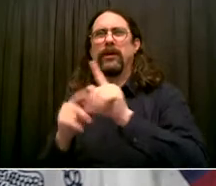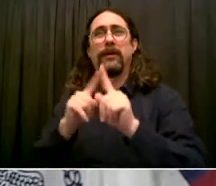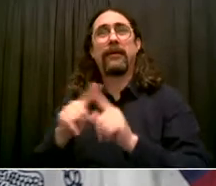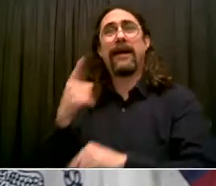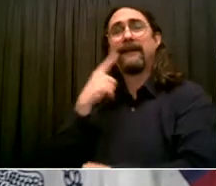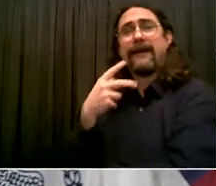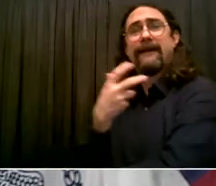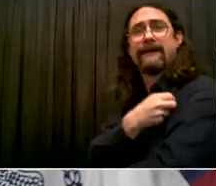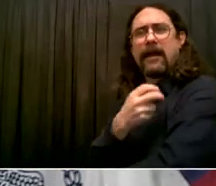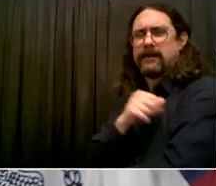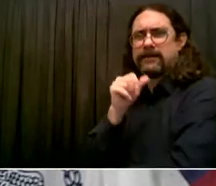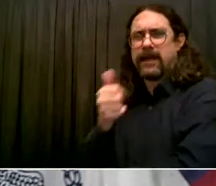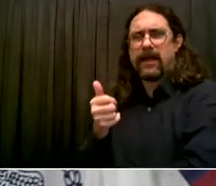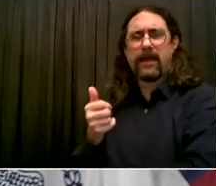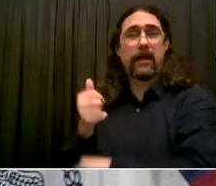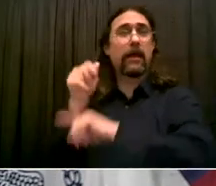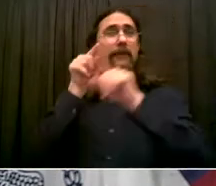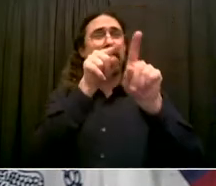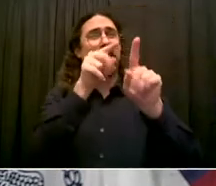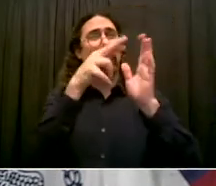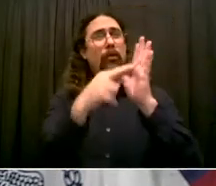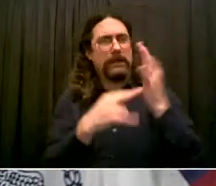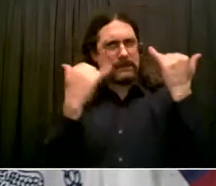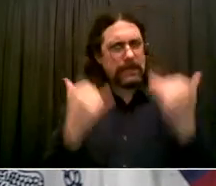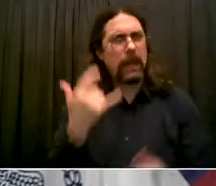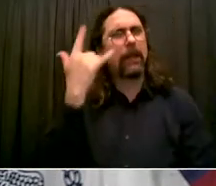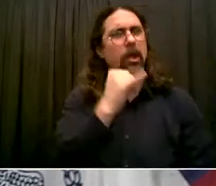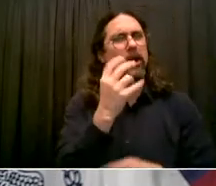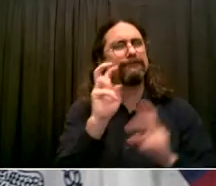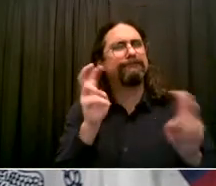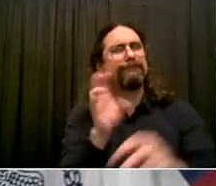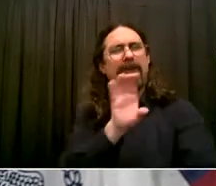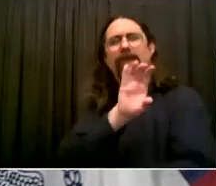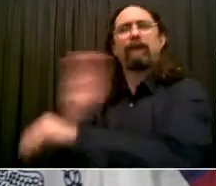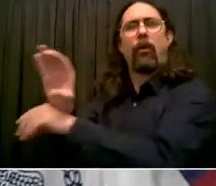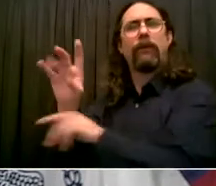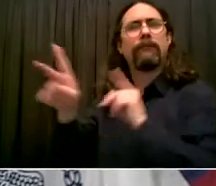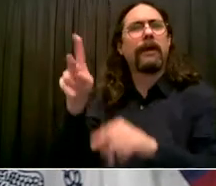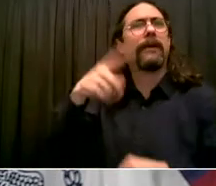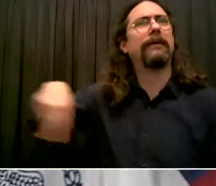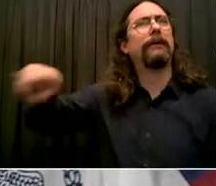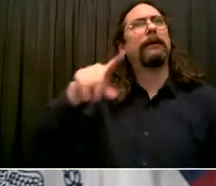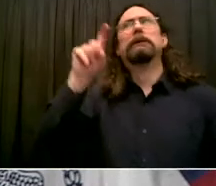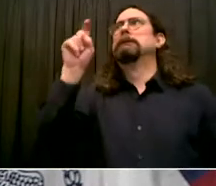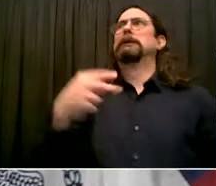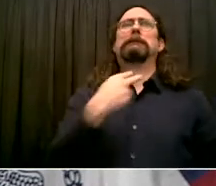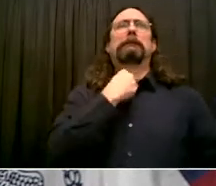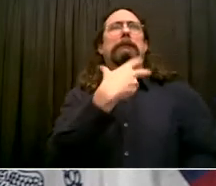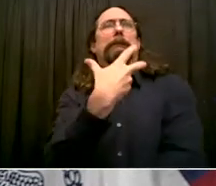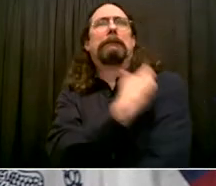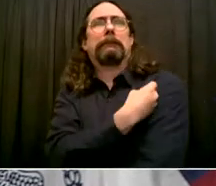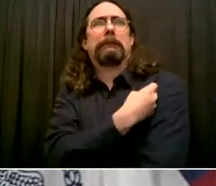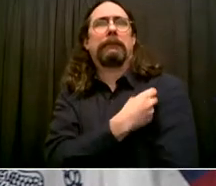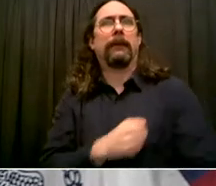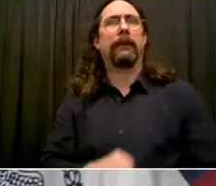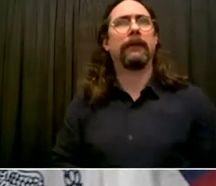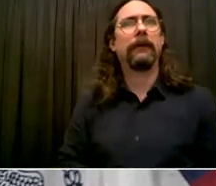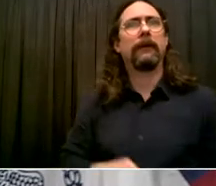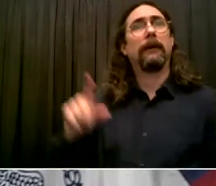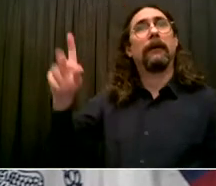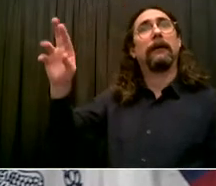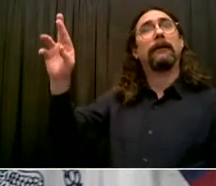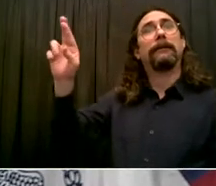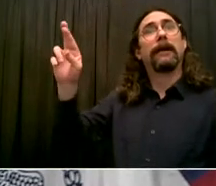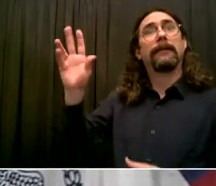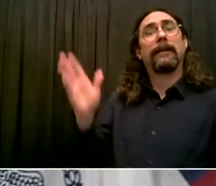be vaccinated. And their argument is that it creates a kind of two classes of people, those who are and those